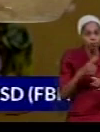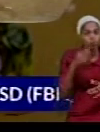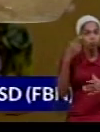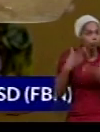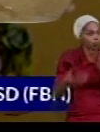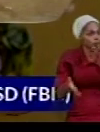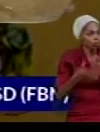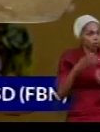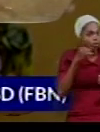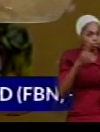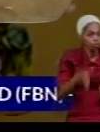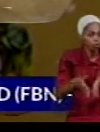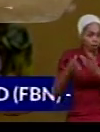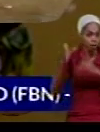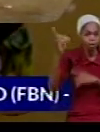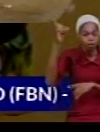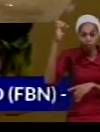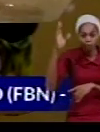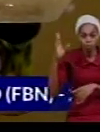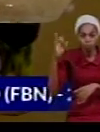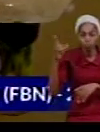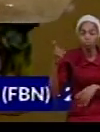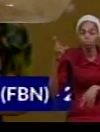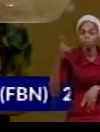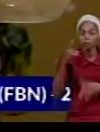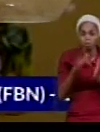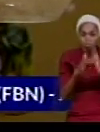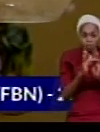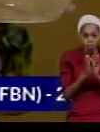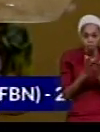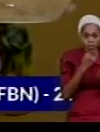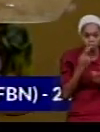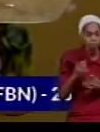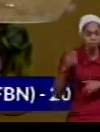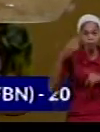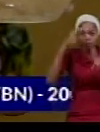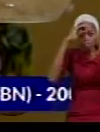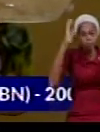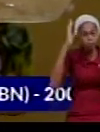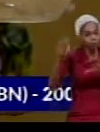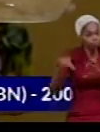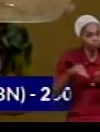the Bible says he will do. Open your mouth. Pray in the name.